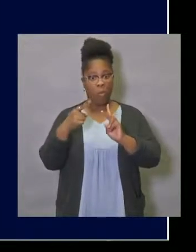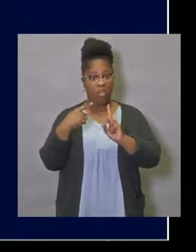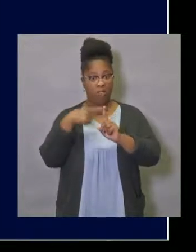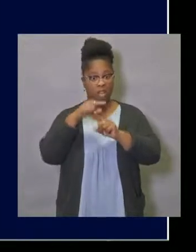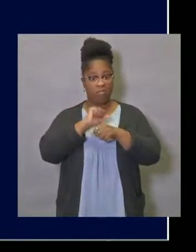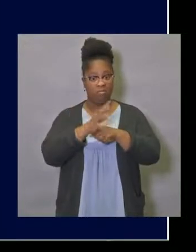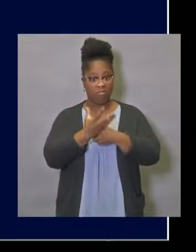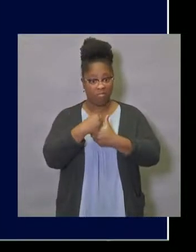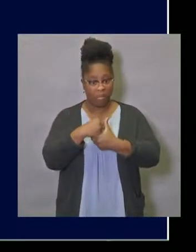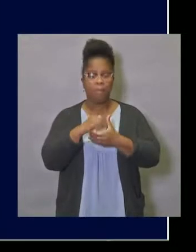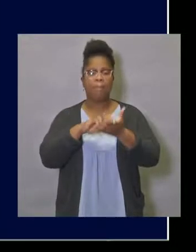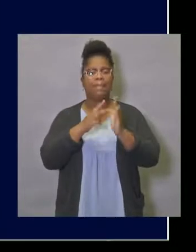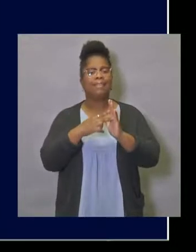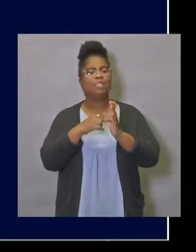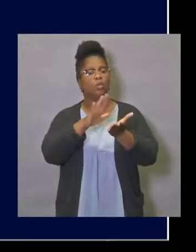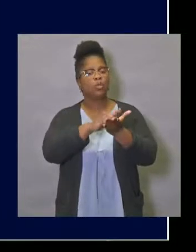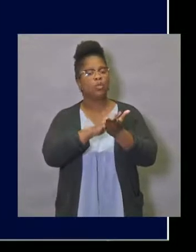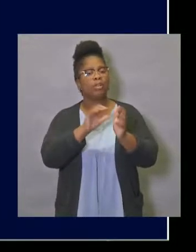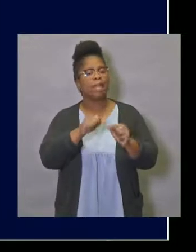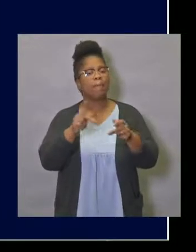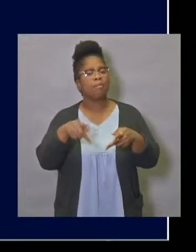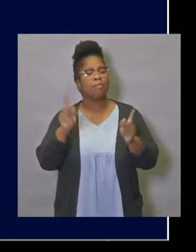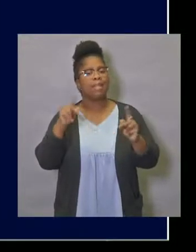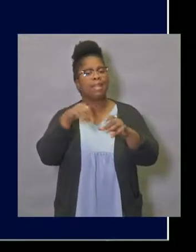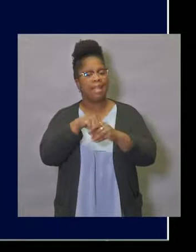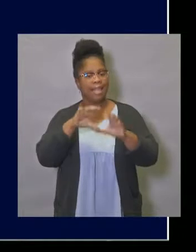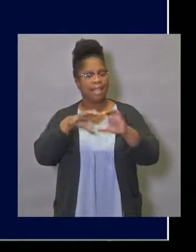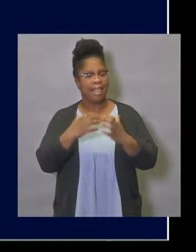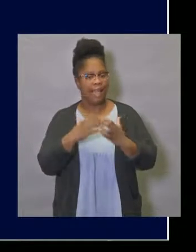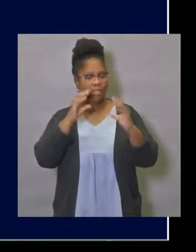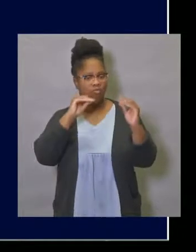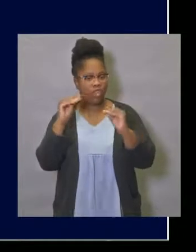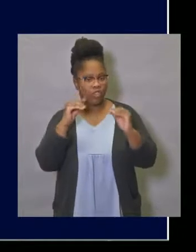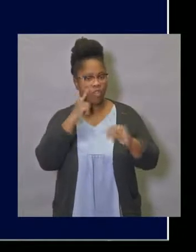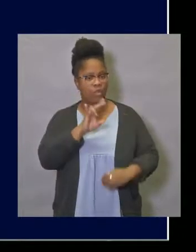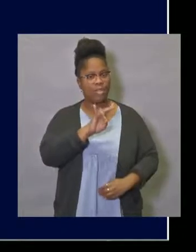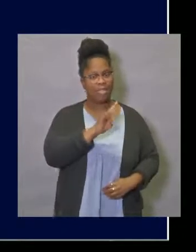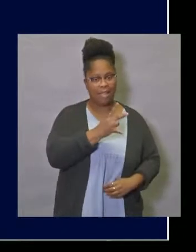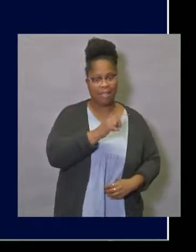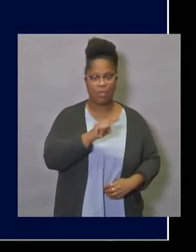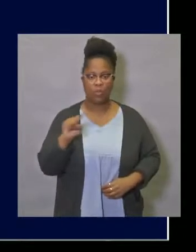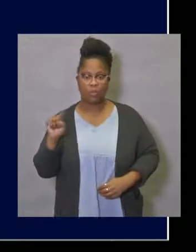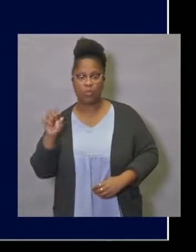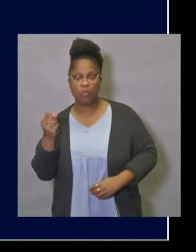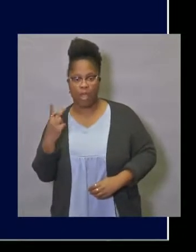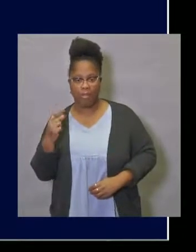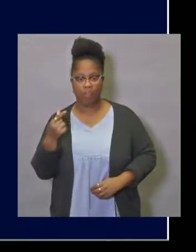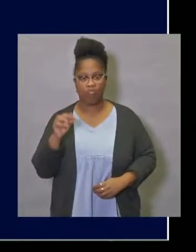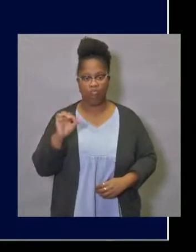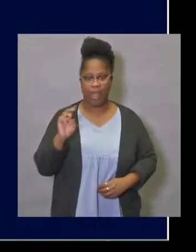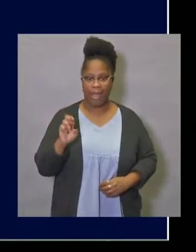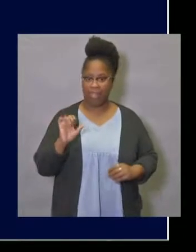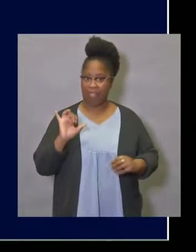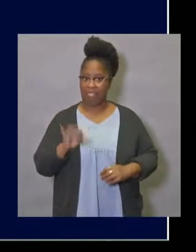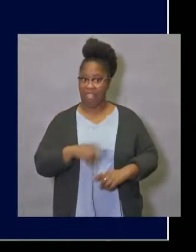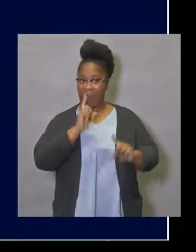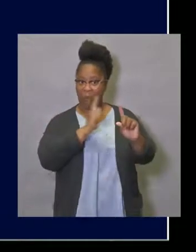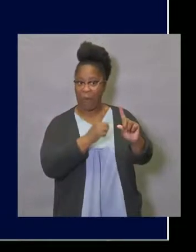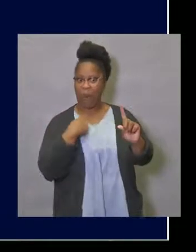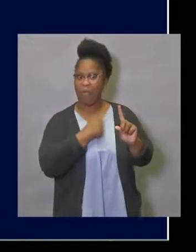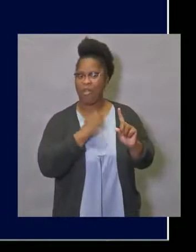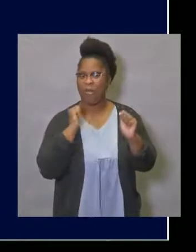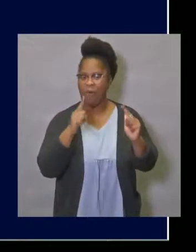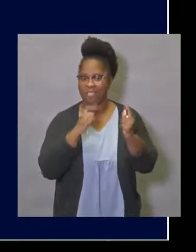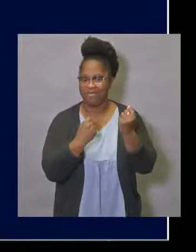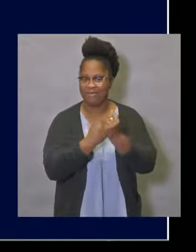option of allowing in-class instruction for students in grades 7 to 12. This is a goal we can all get behind. I'll take